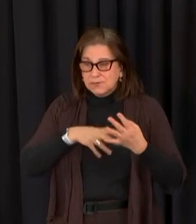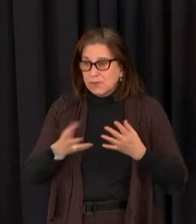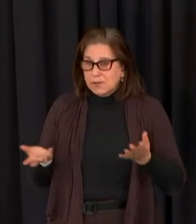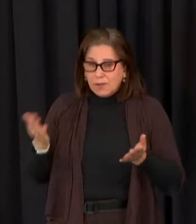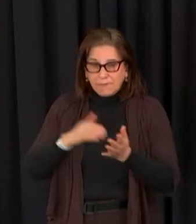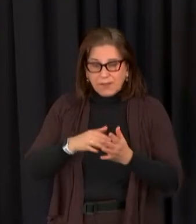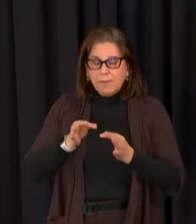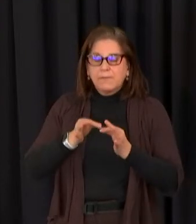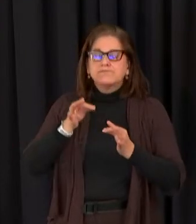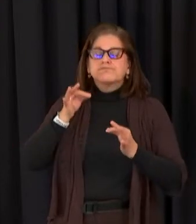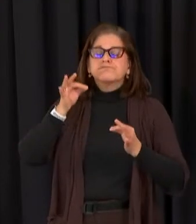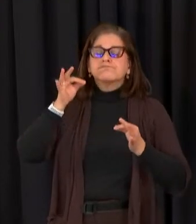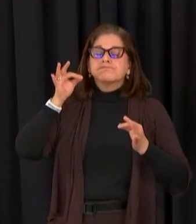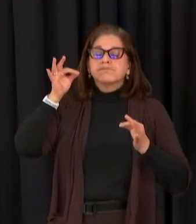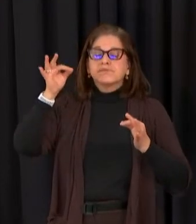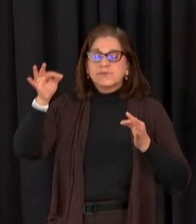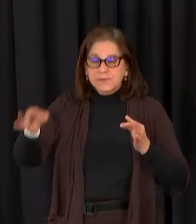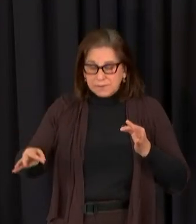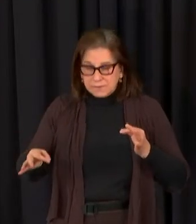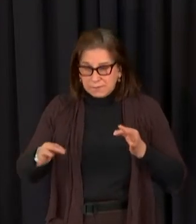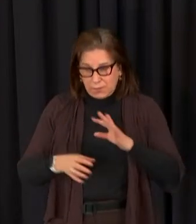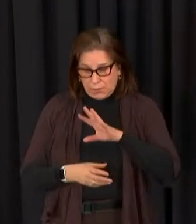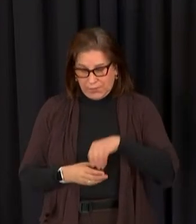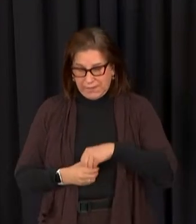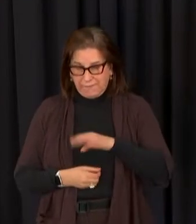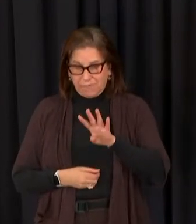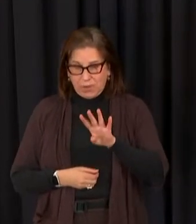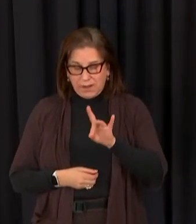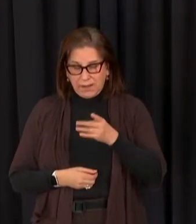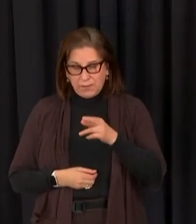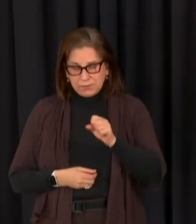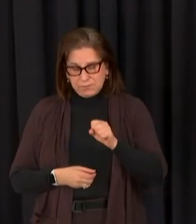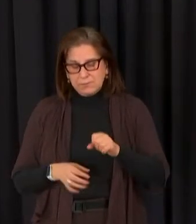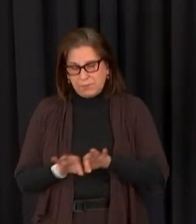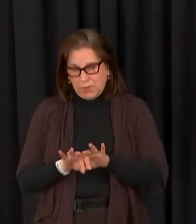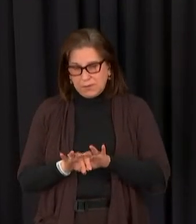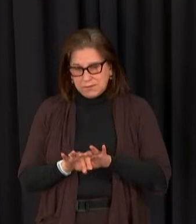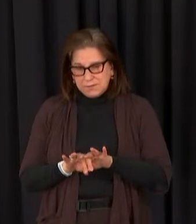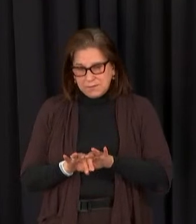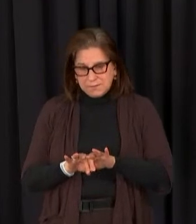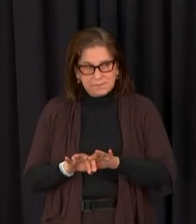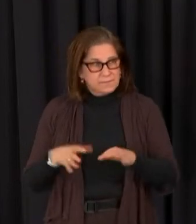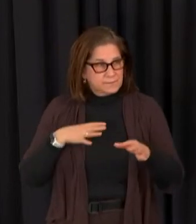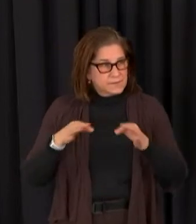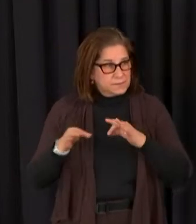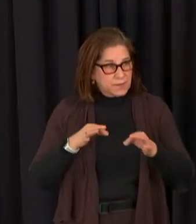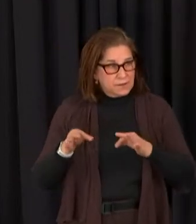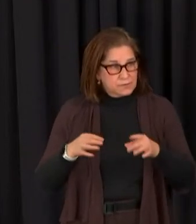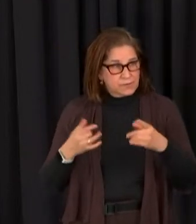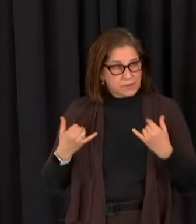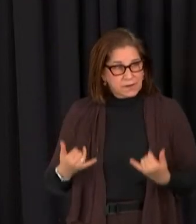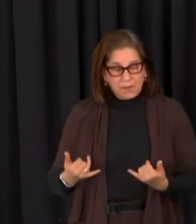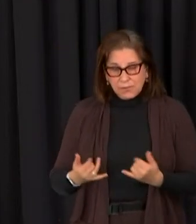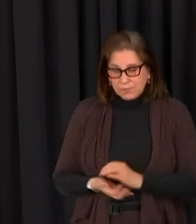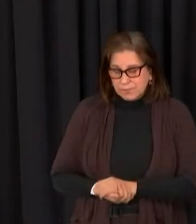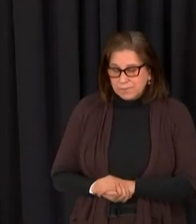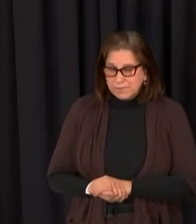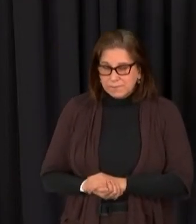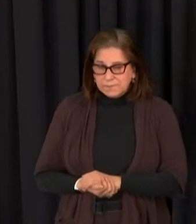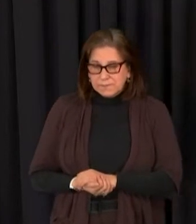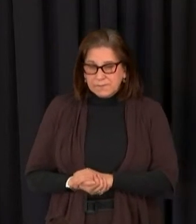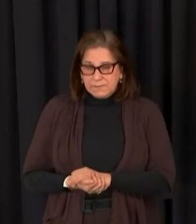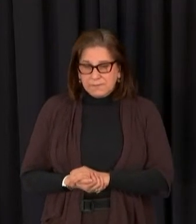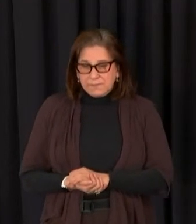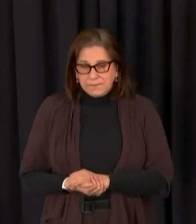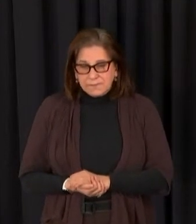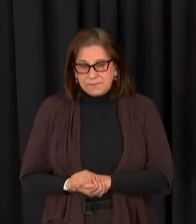might ask what happens if you miss the 48-hour window, and I want to explain why we're setting that, because that is